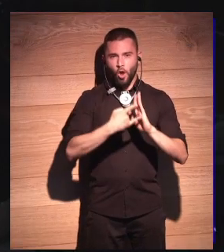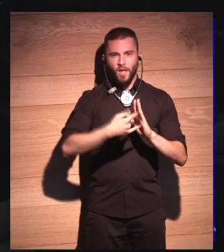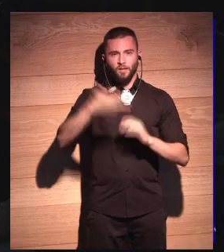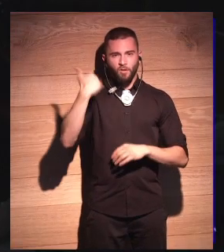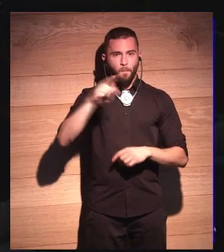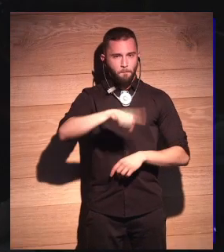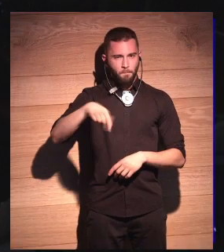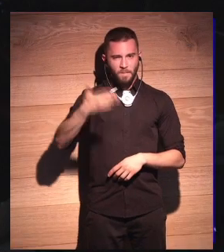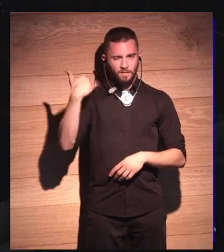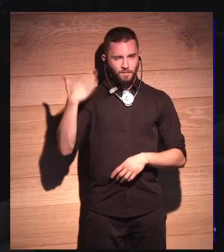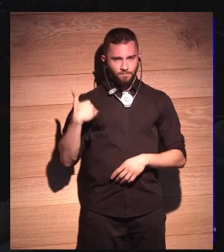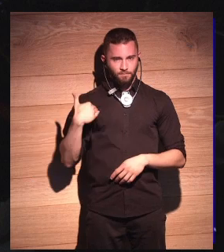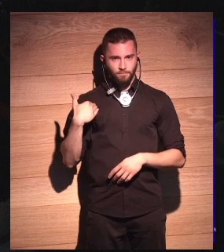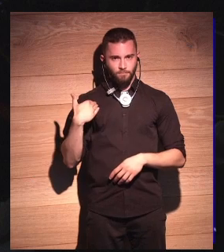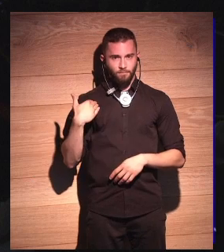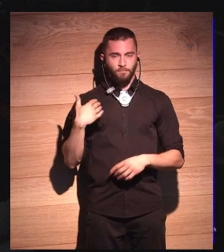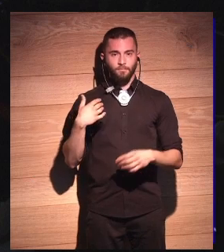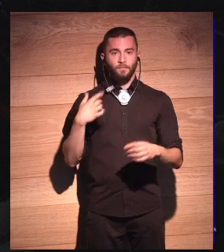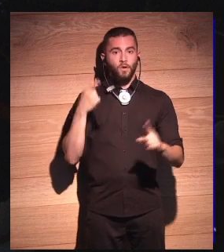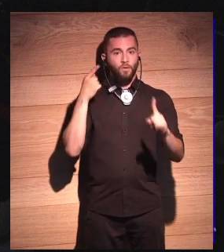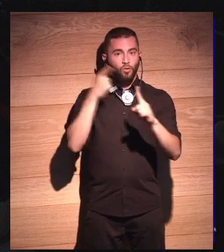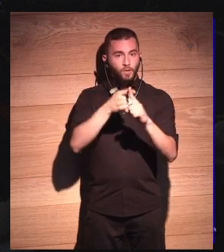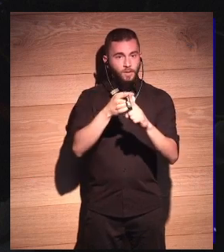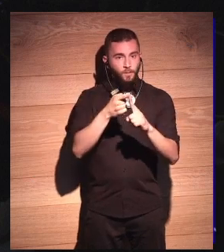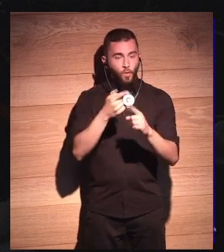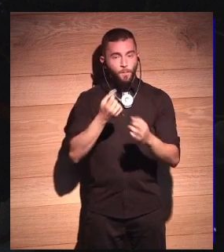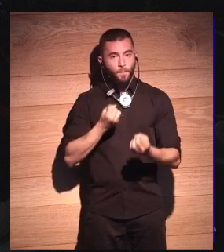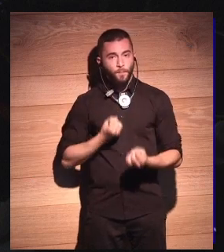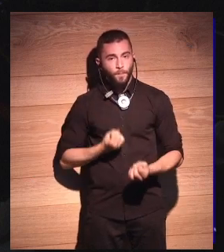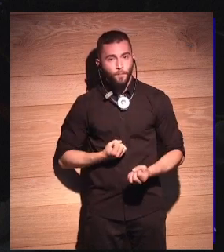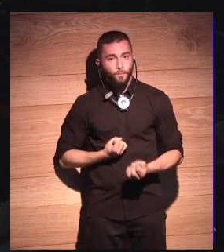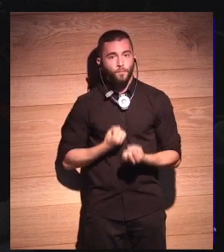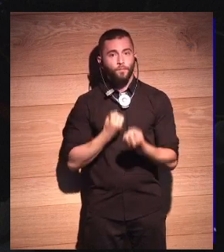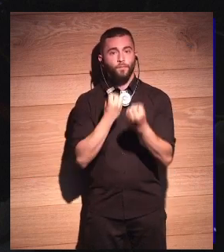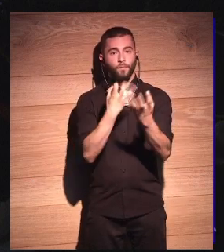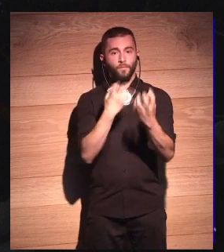for the launch of 3 networks